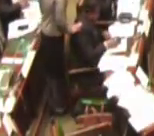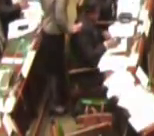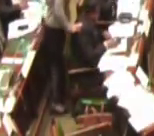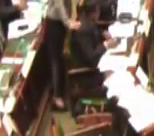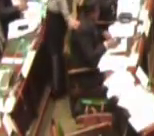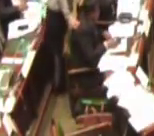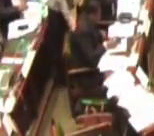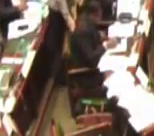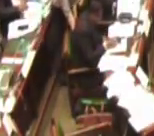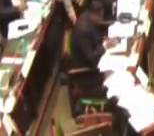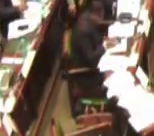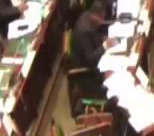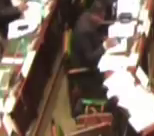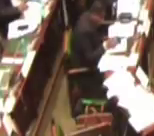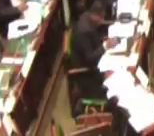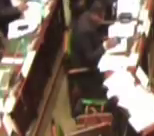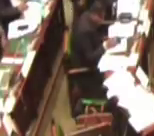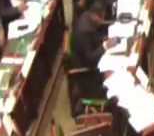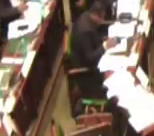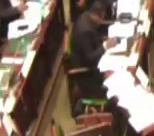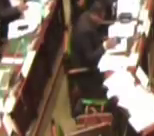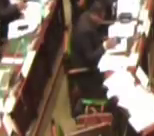you, Mr. Speaker, sir.